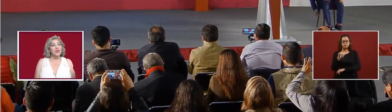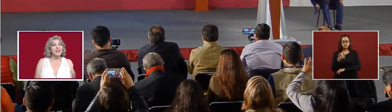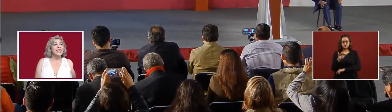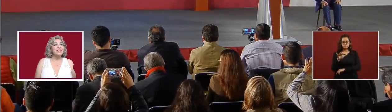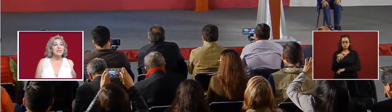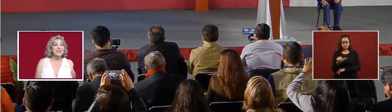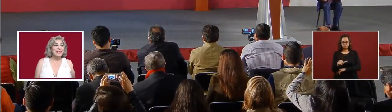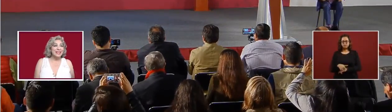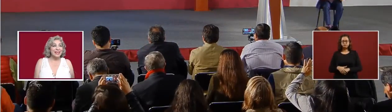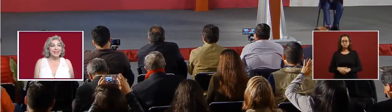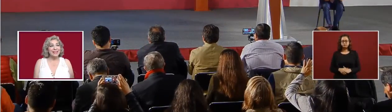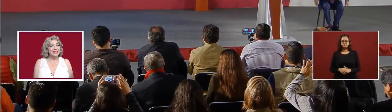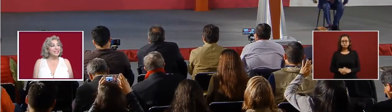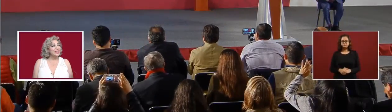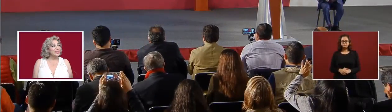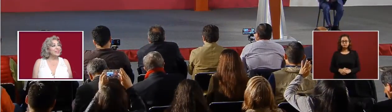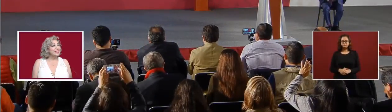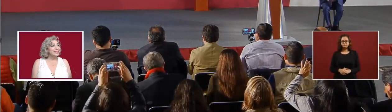Oh, now they have music.